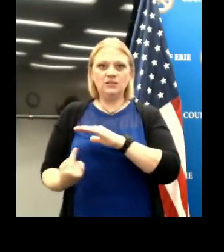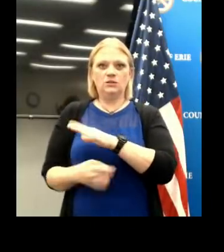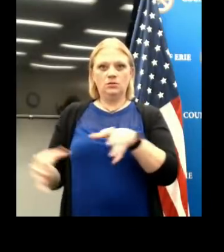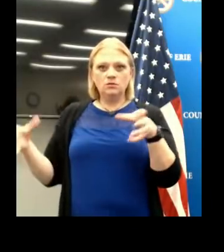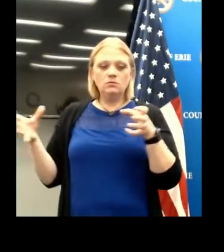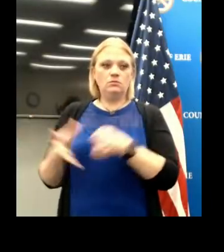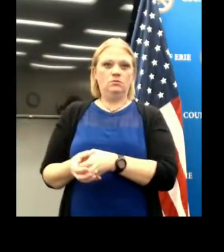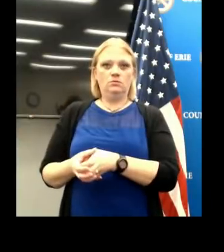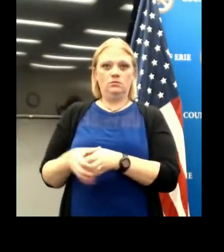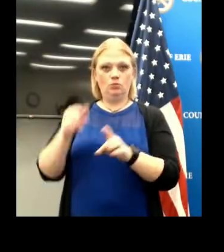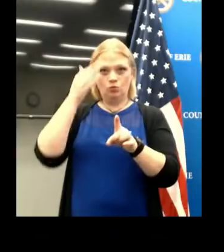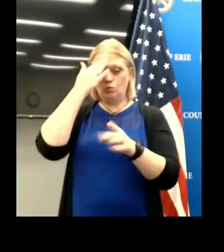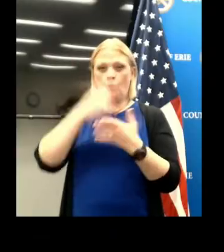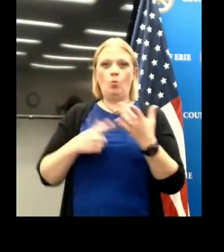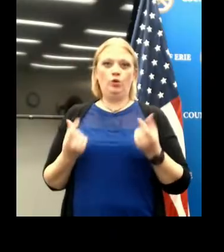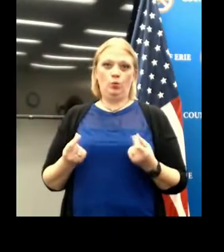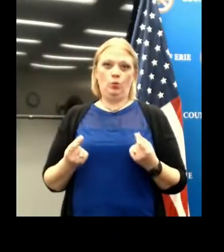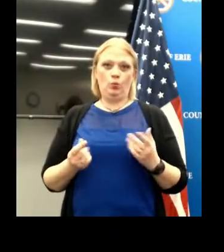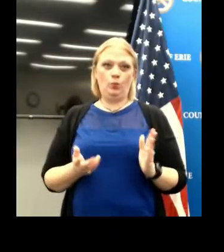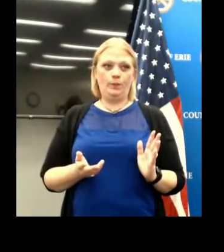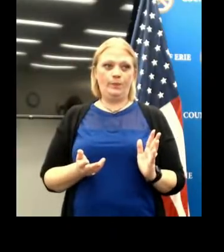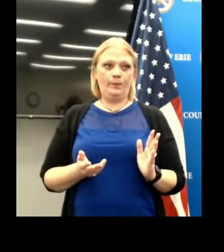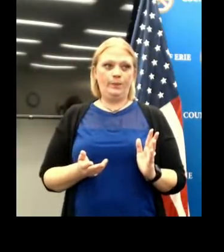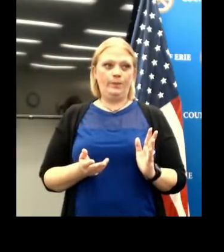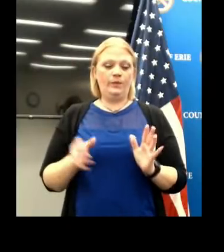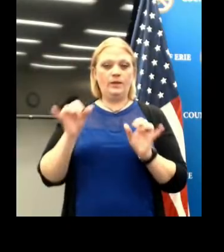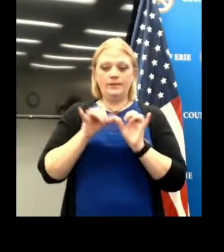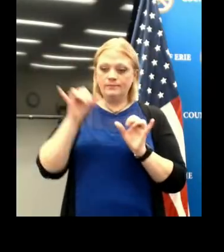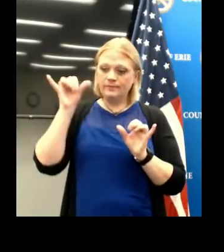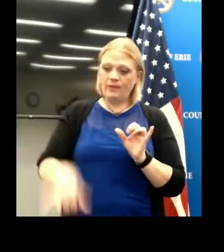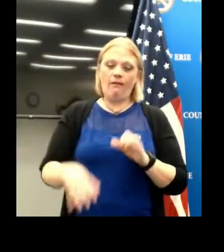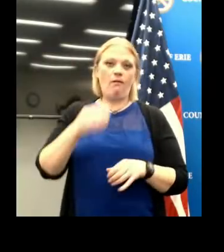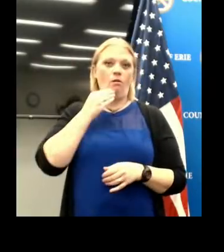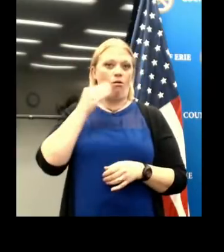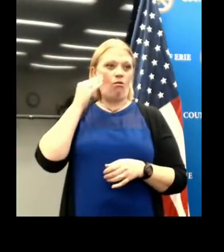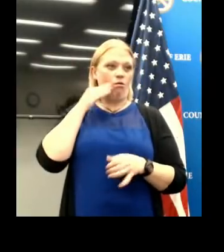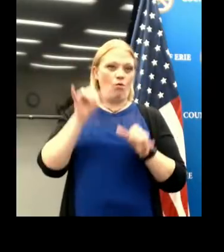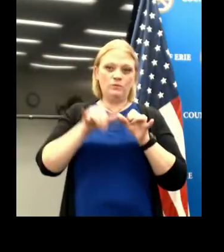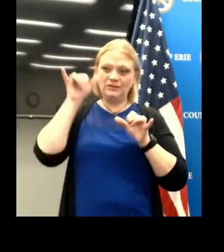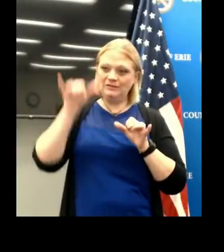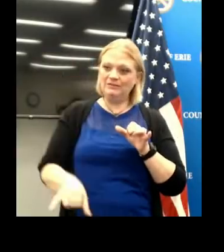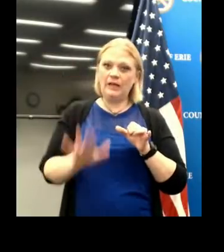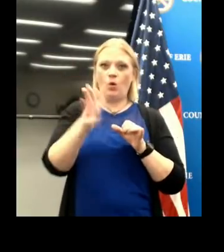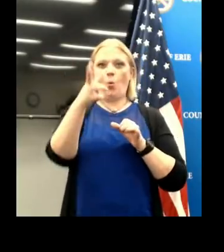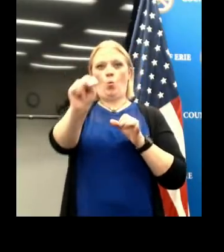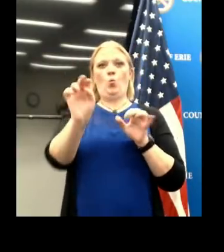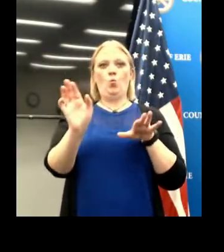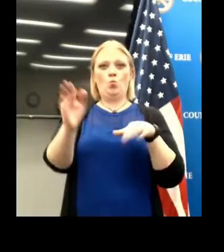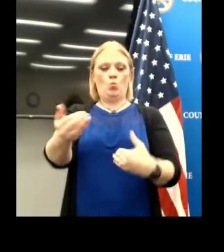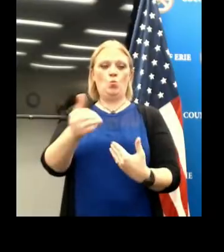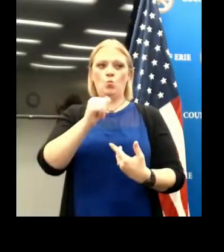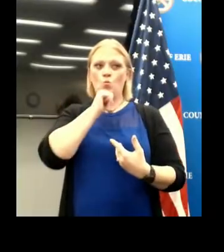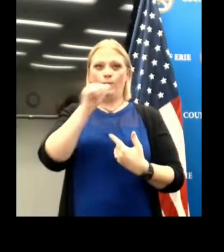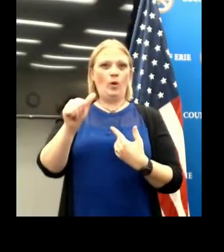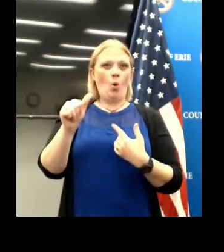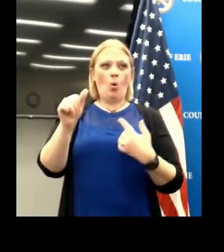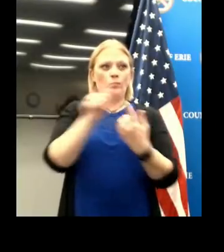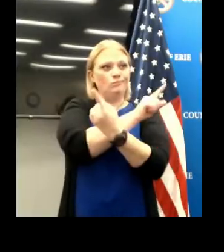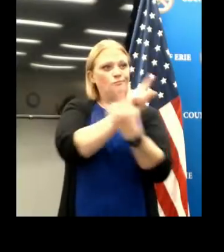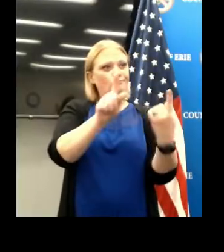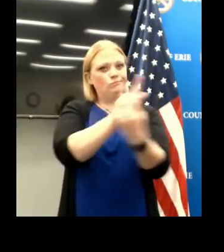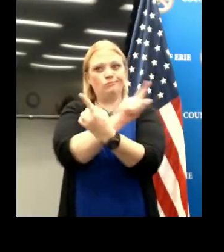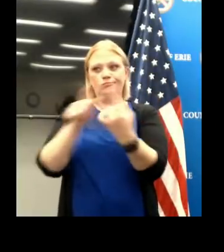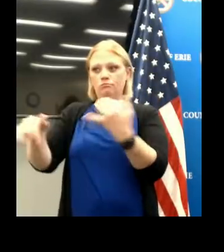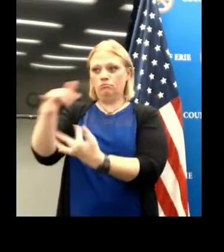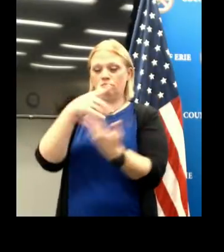do, so isolate. So you should stay in your home, stay in your own room, don't go near anybody else for